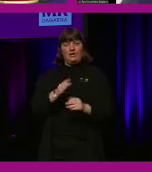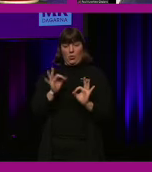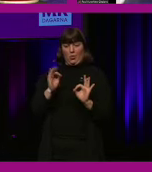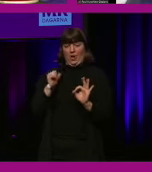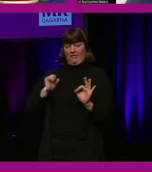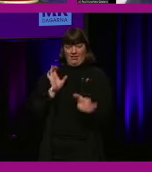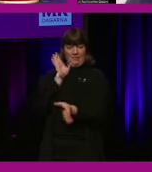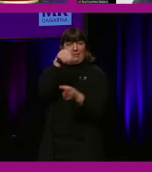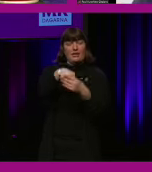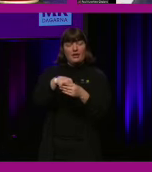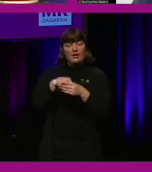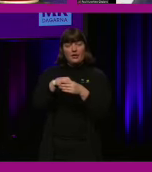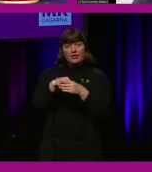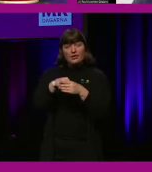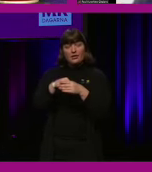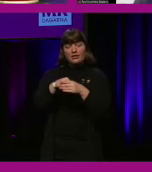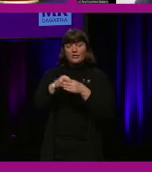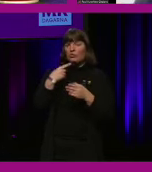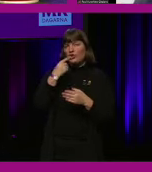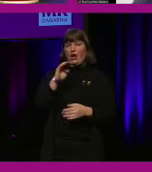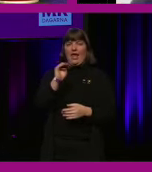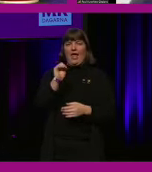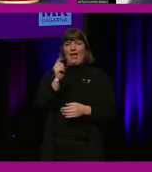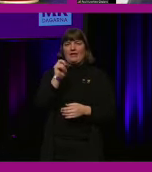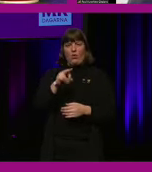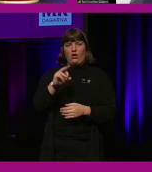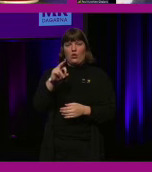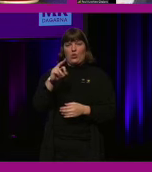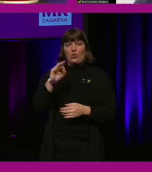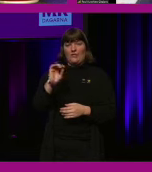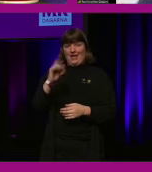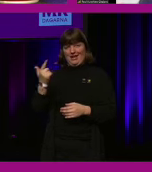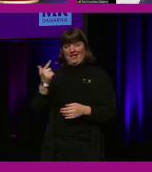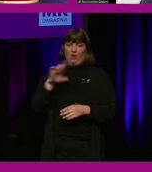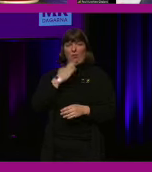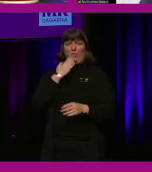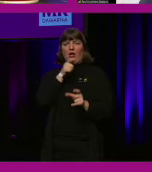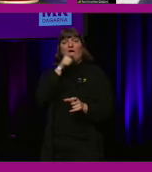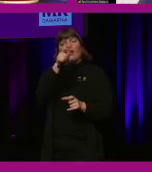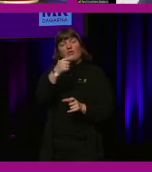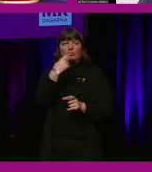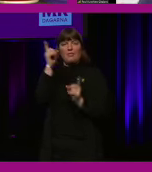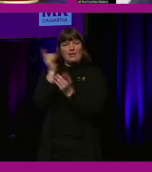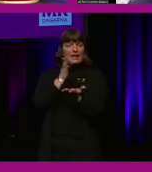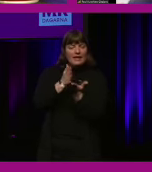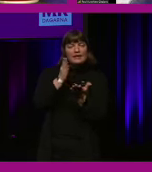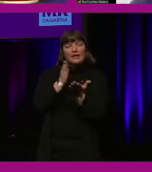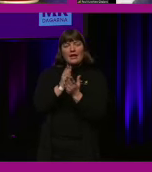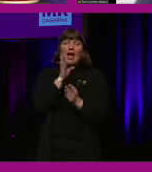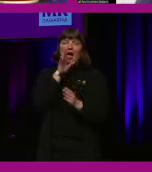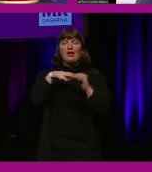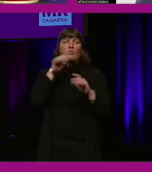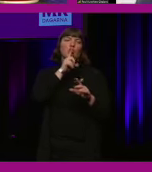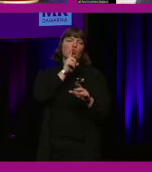Implementation, and you referred to Eleanor Roosevelt, yes, and she has that nice phrase, doesn't she? She talked about human rights are all about the small